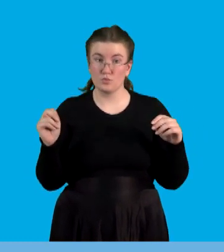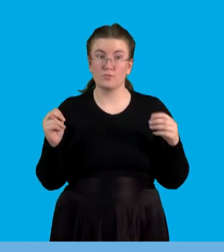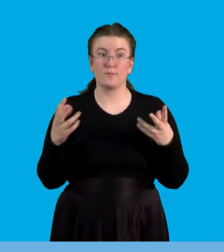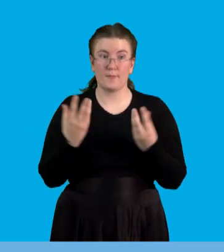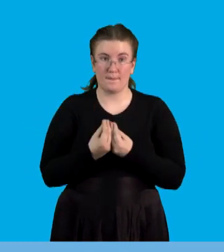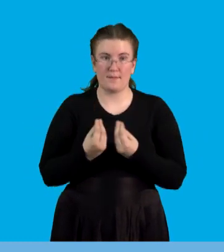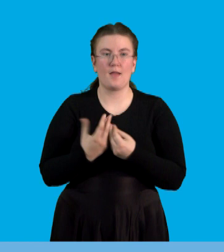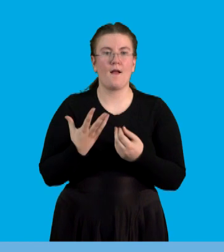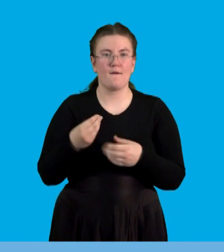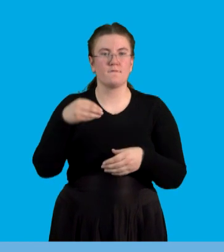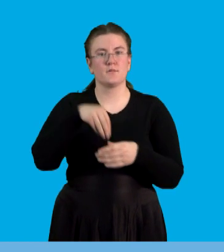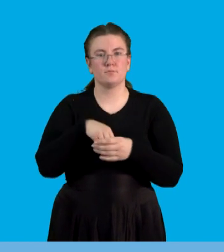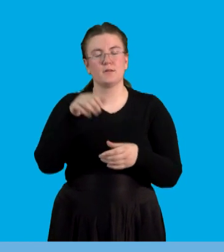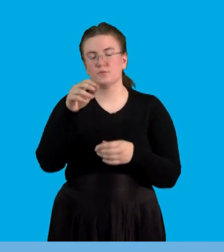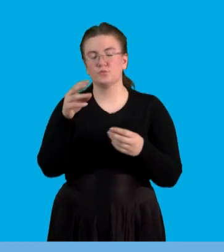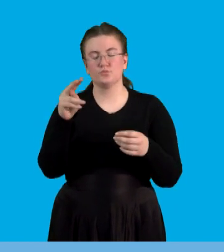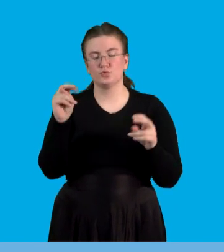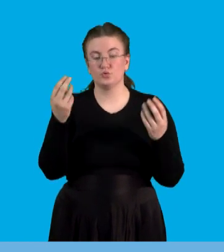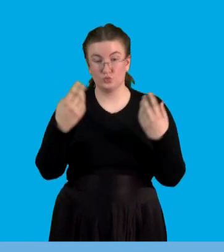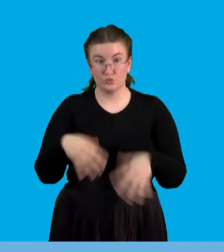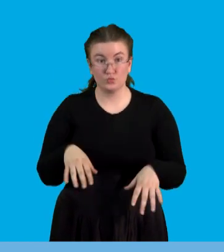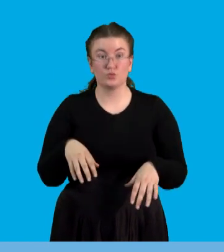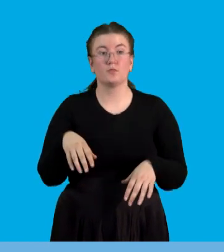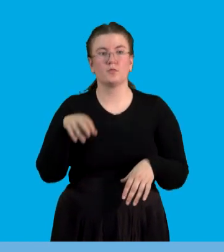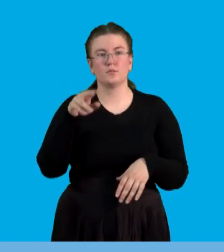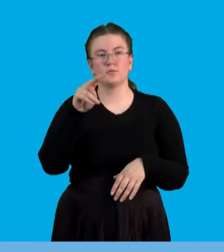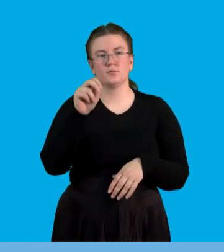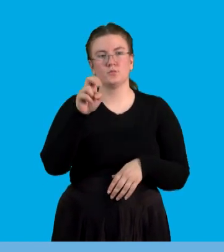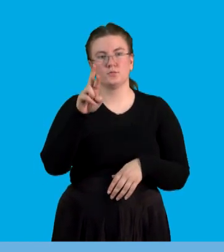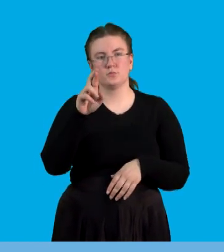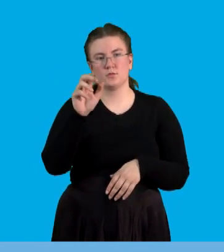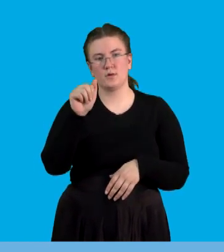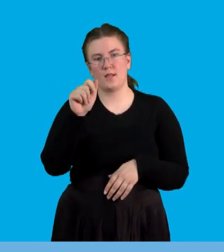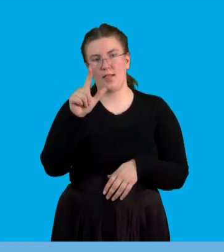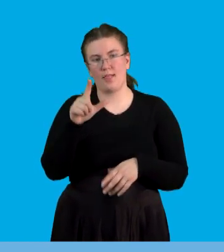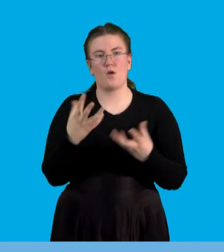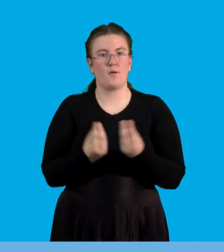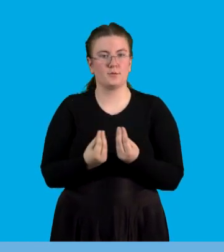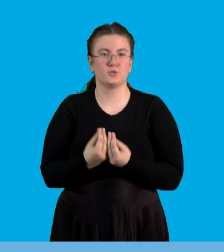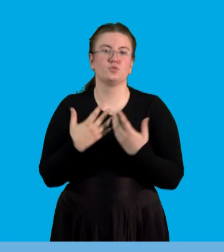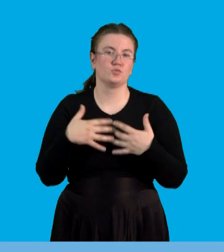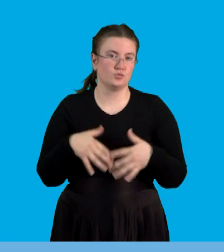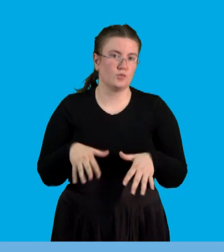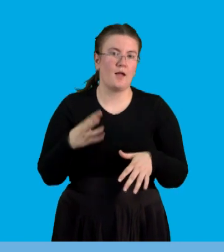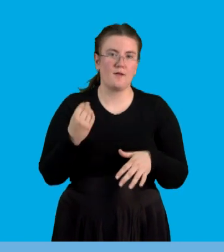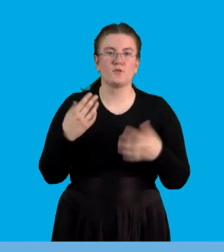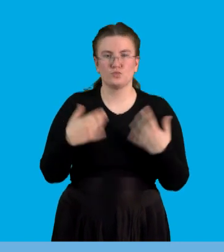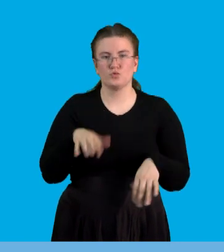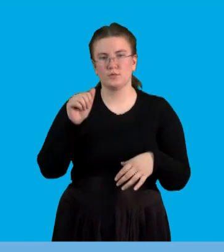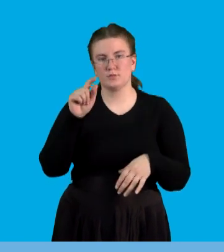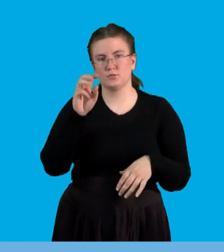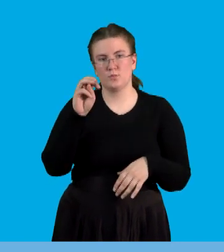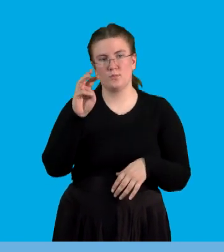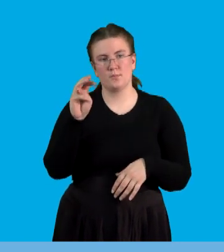of neutral atoms. And remember, neutral atoms consist of equal number of protons and electrons. Then